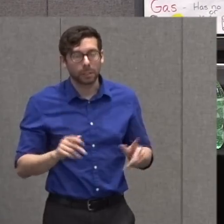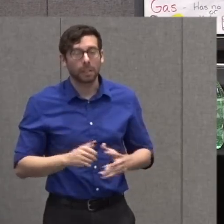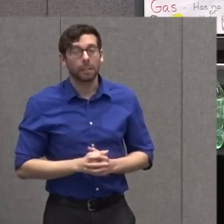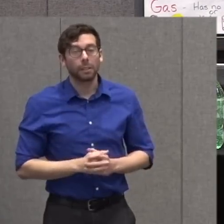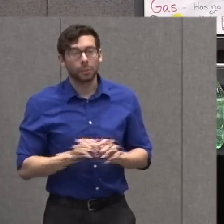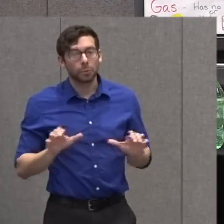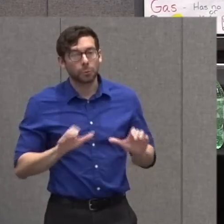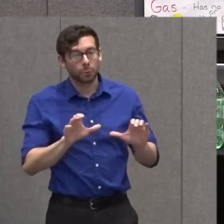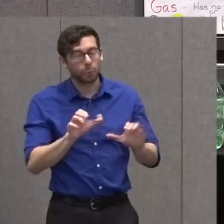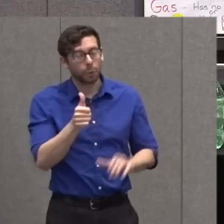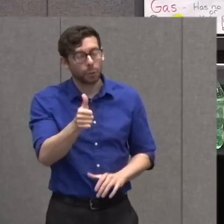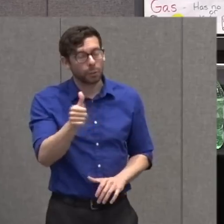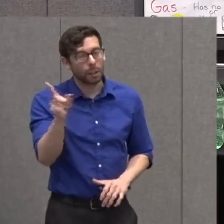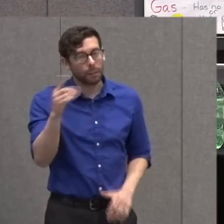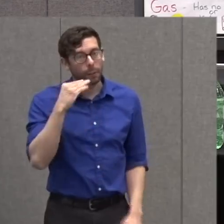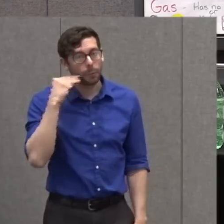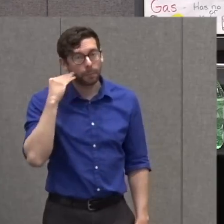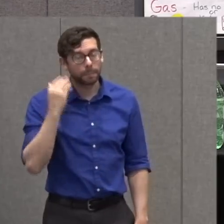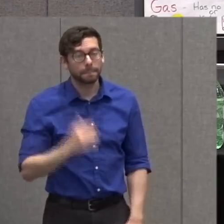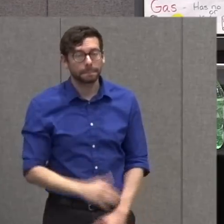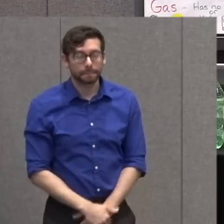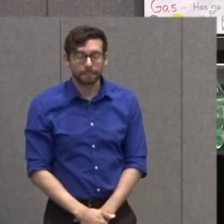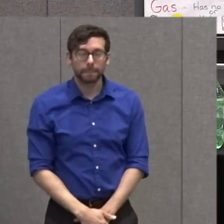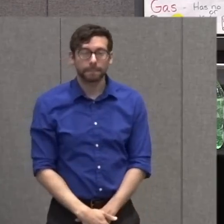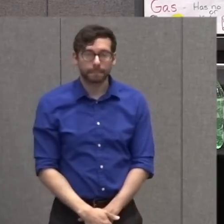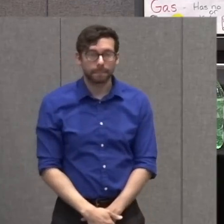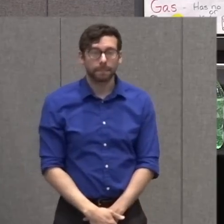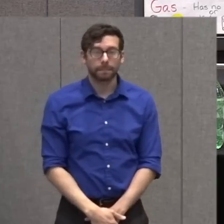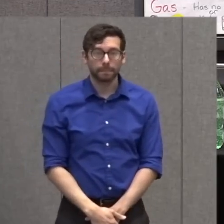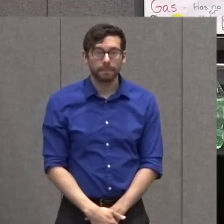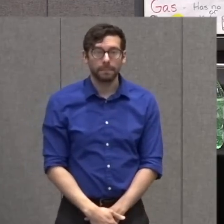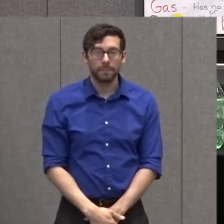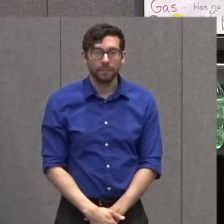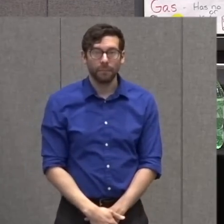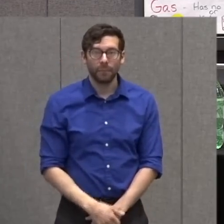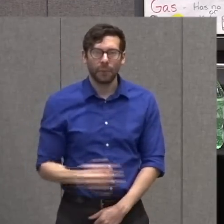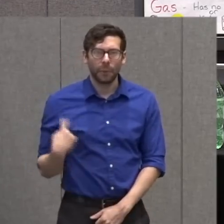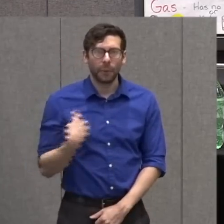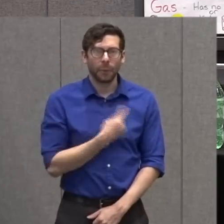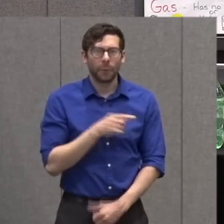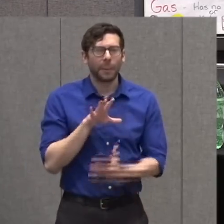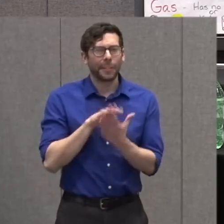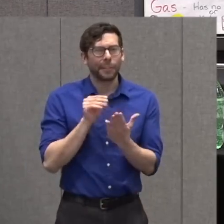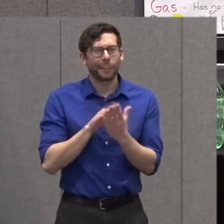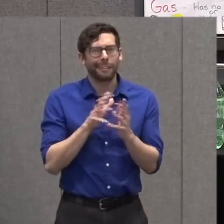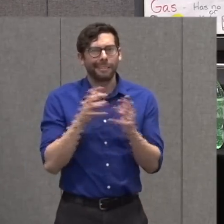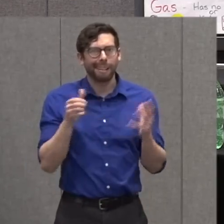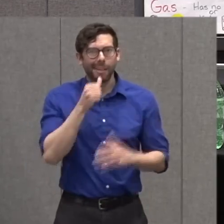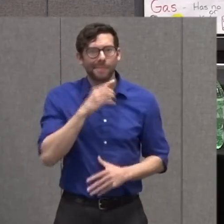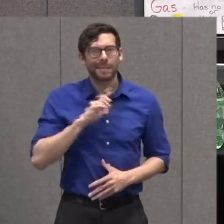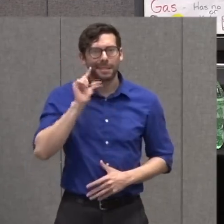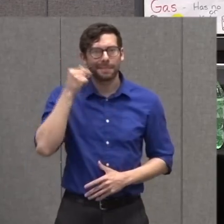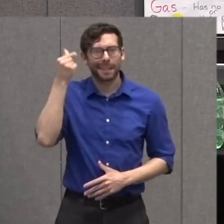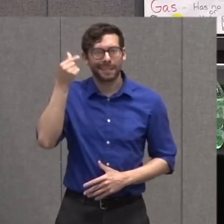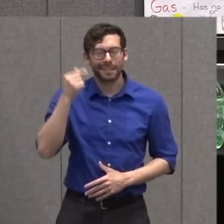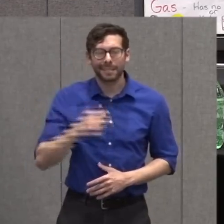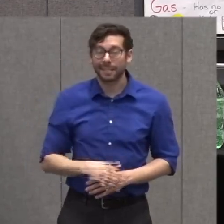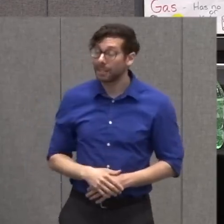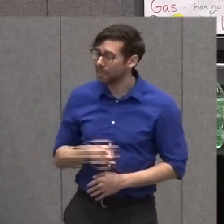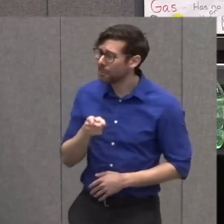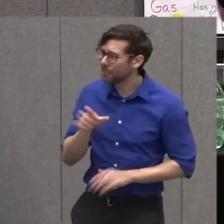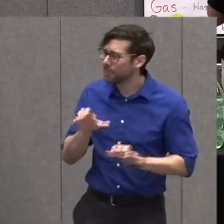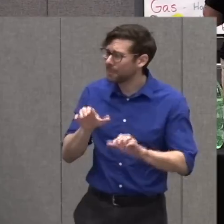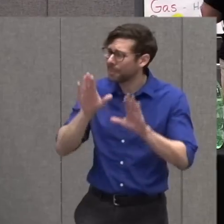at home. All right. So we went through a lot, Miss Mays. We did a really good job. You did a What I great really job, want to yes. do